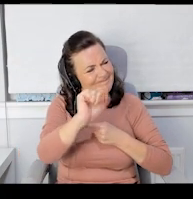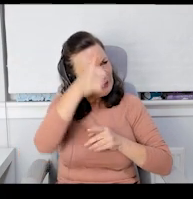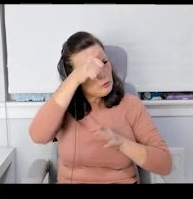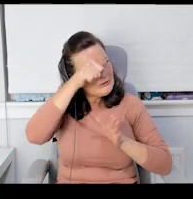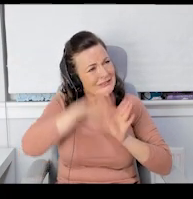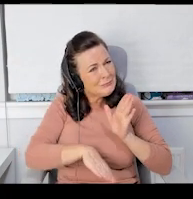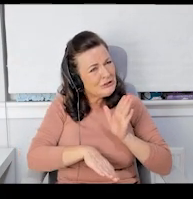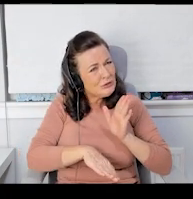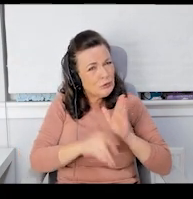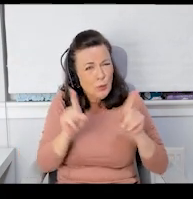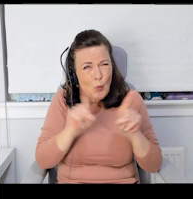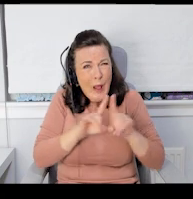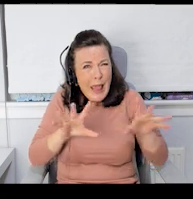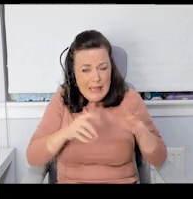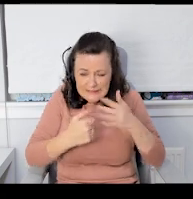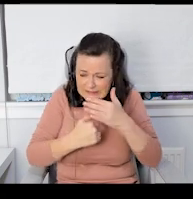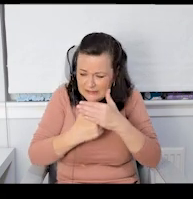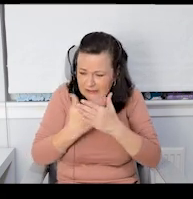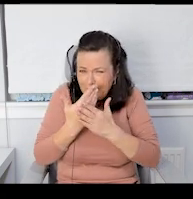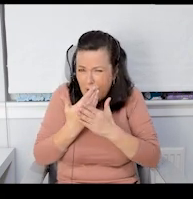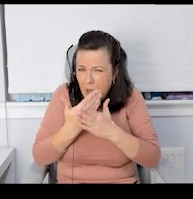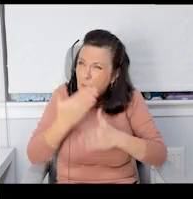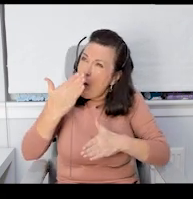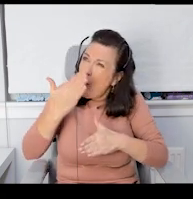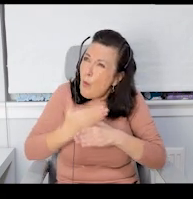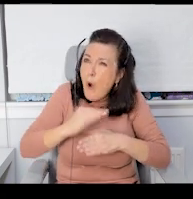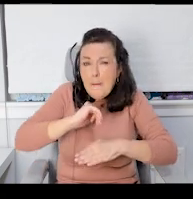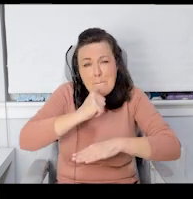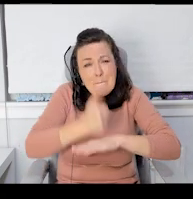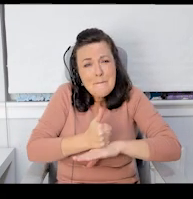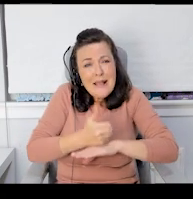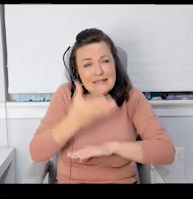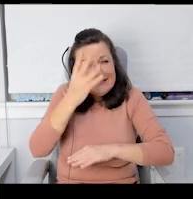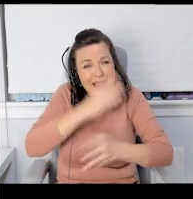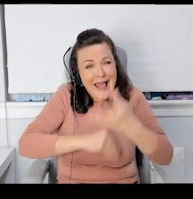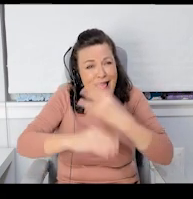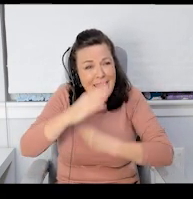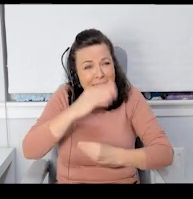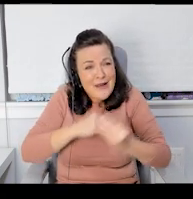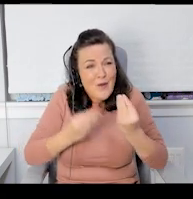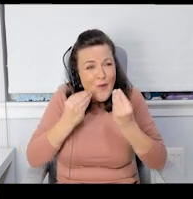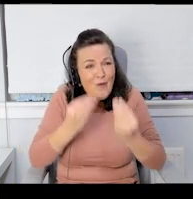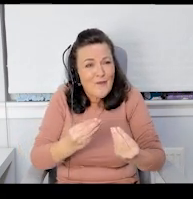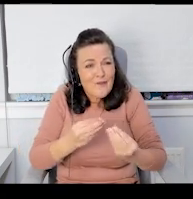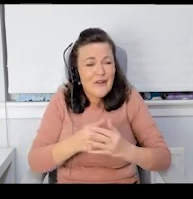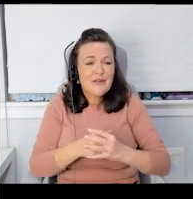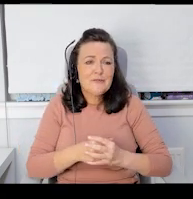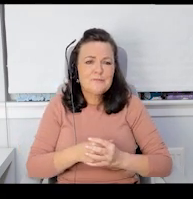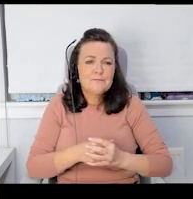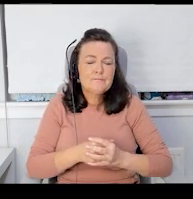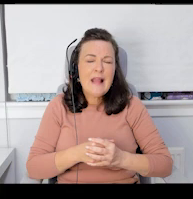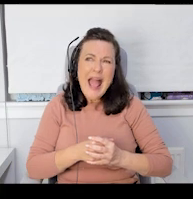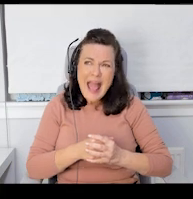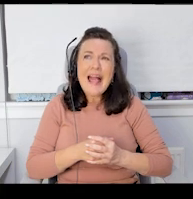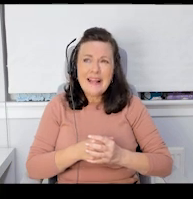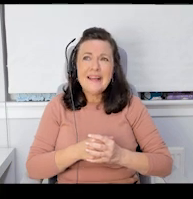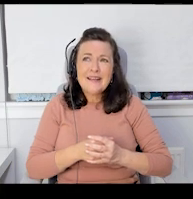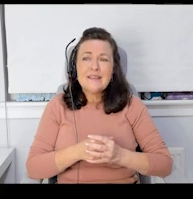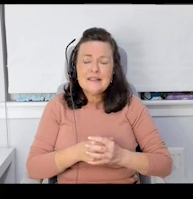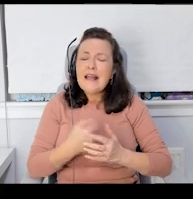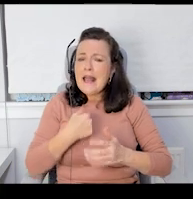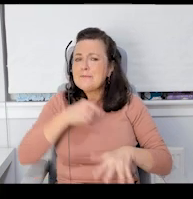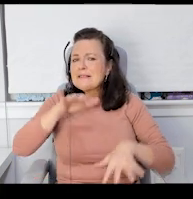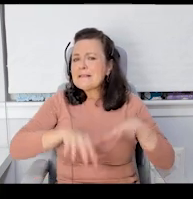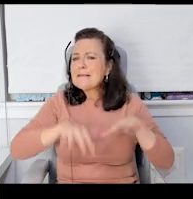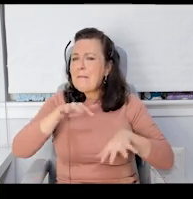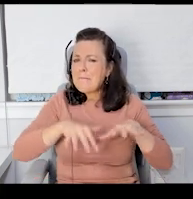a work-based learning curriculum offer? Hi, thanks, Alison. Helen. Similar to Pam, we